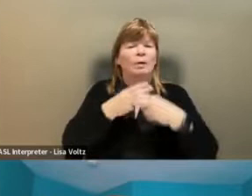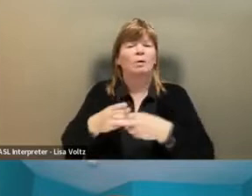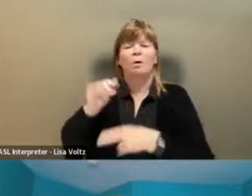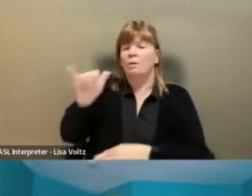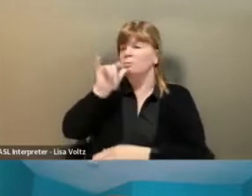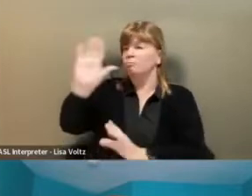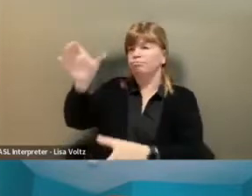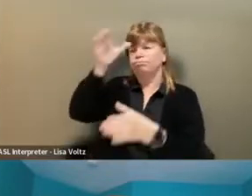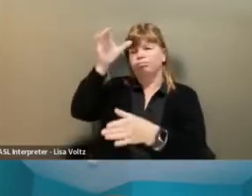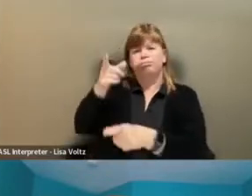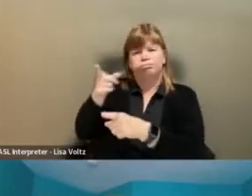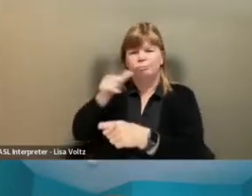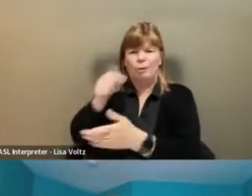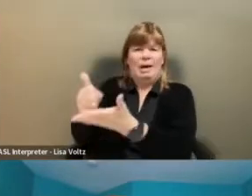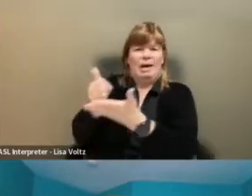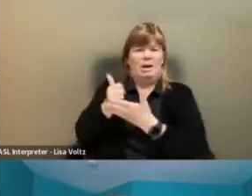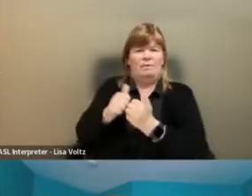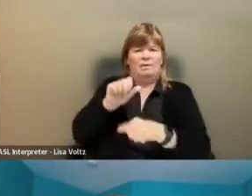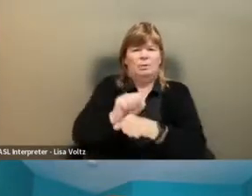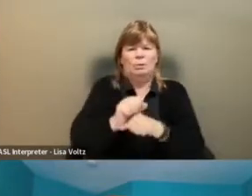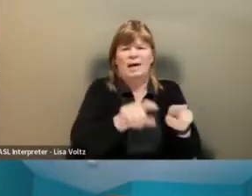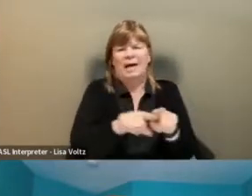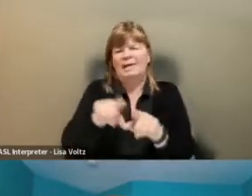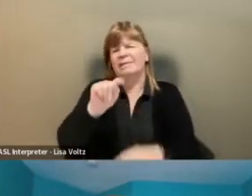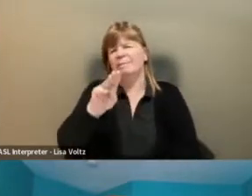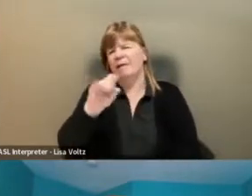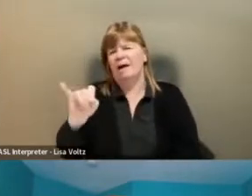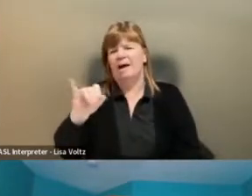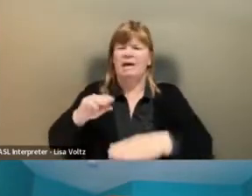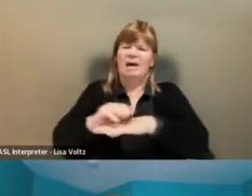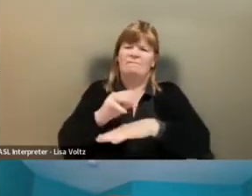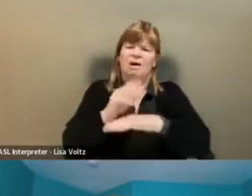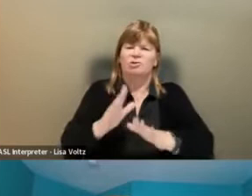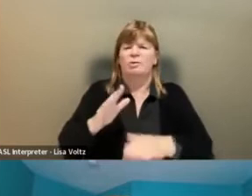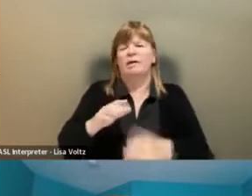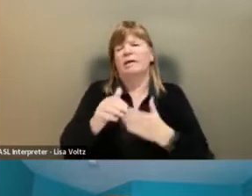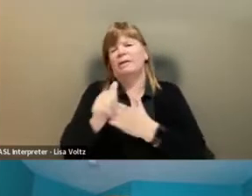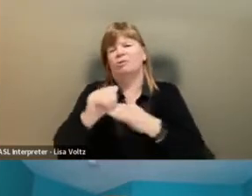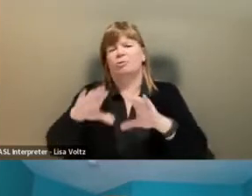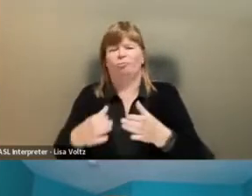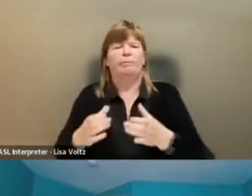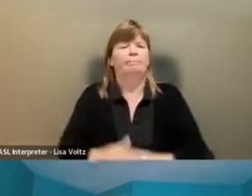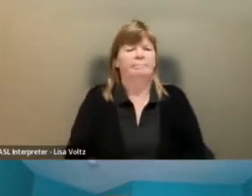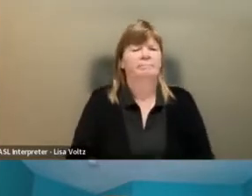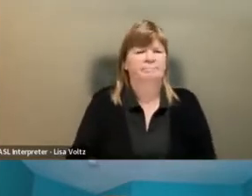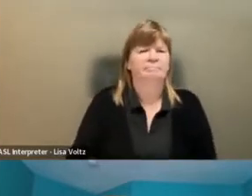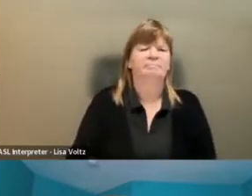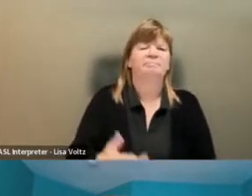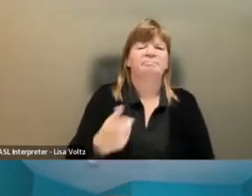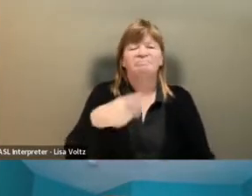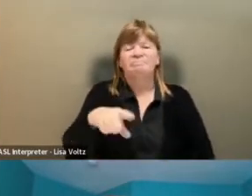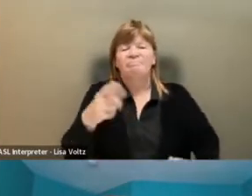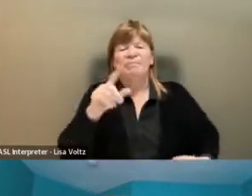experts that help us with this work as the TBI Advisory Leadership Group, or the TAL group. As you have already